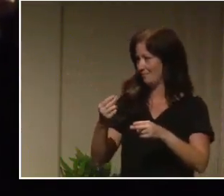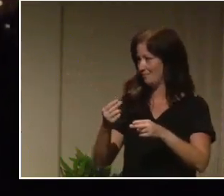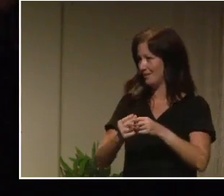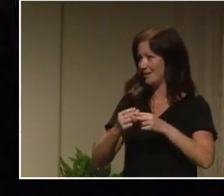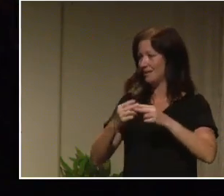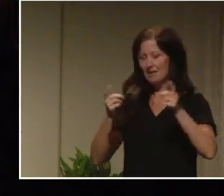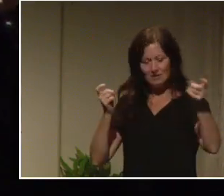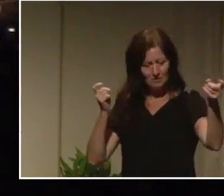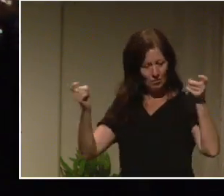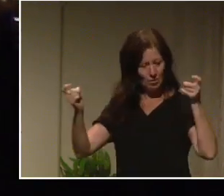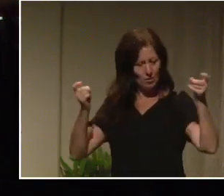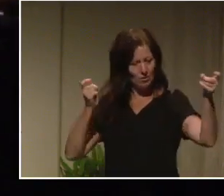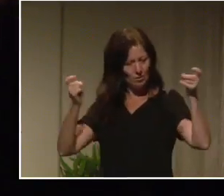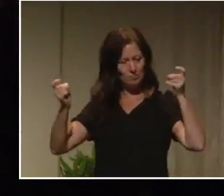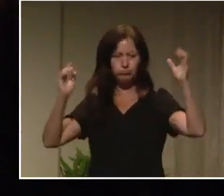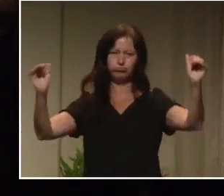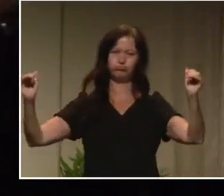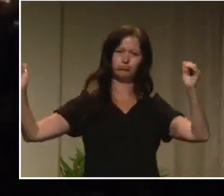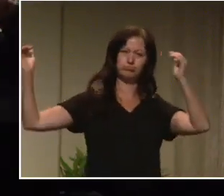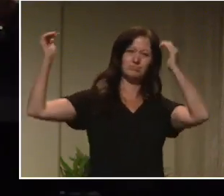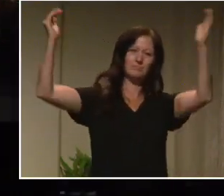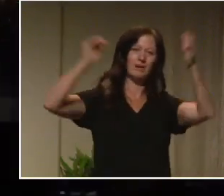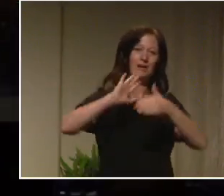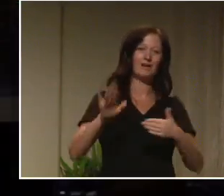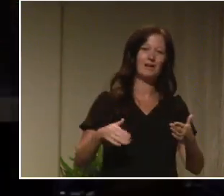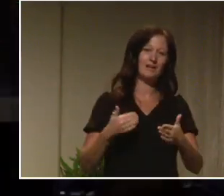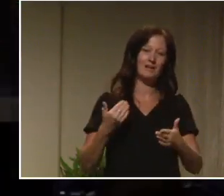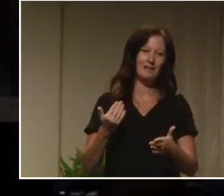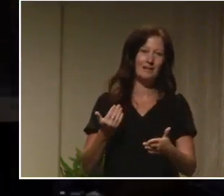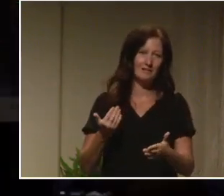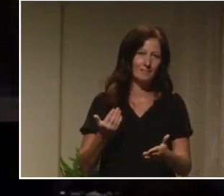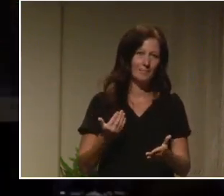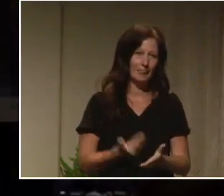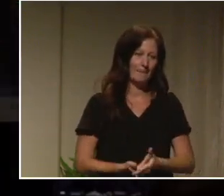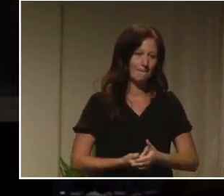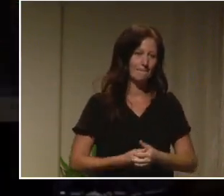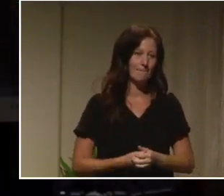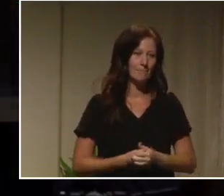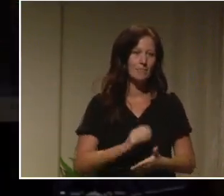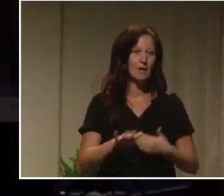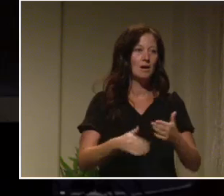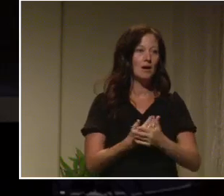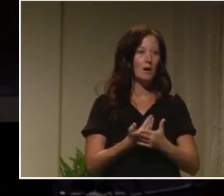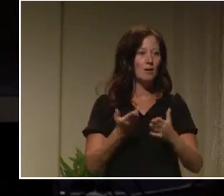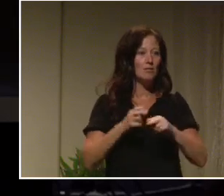Stands above them all.